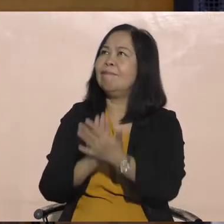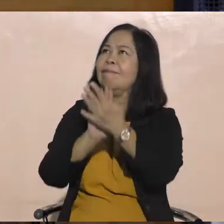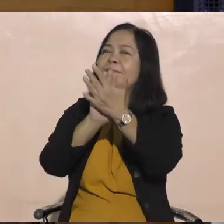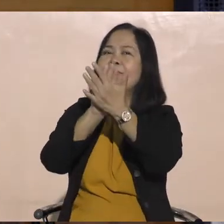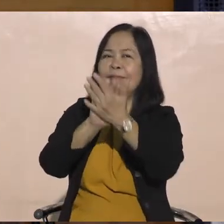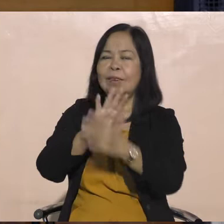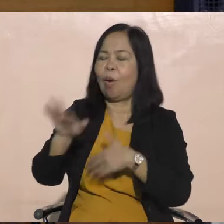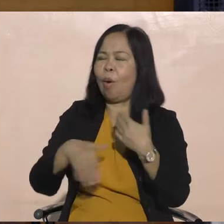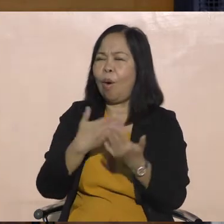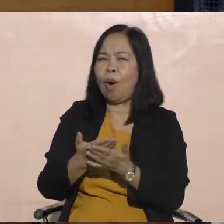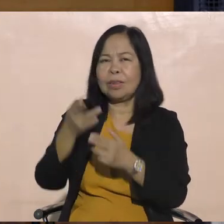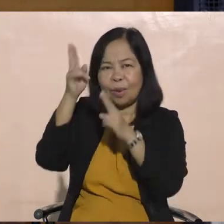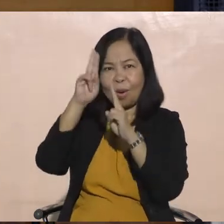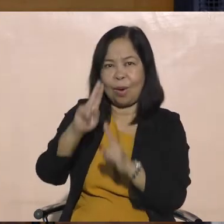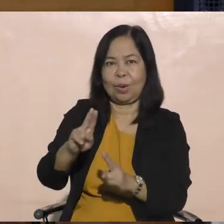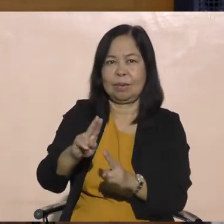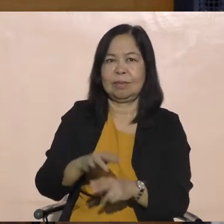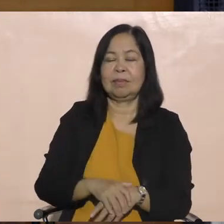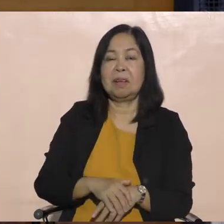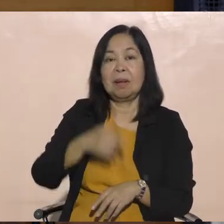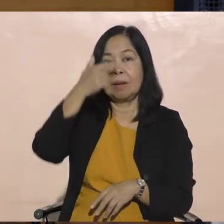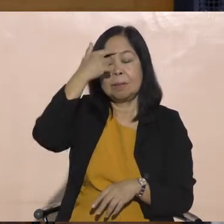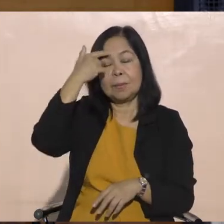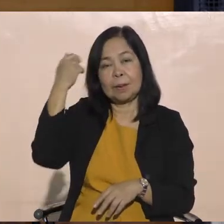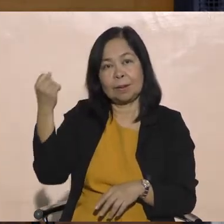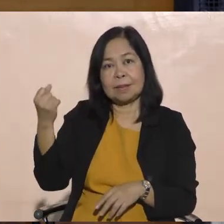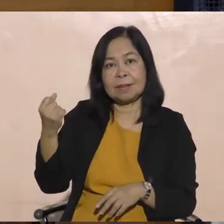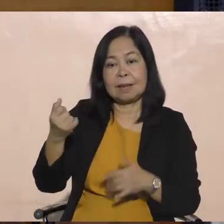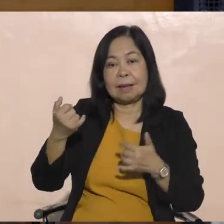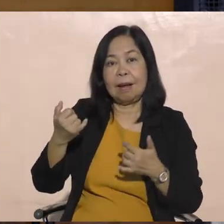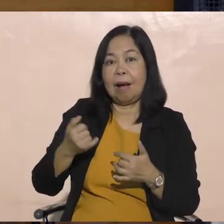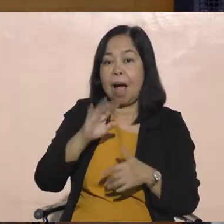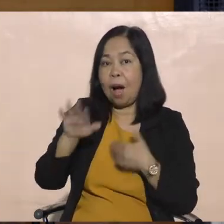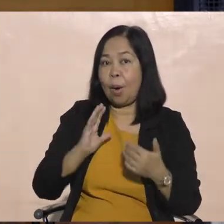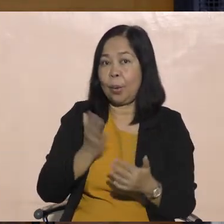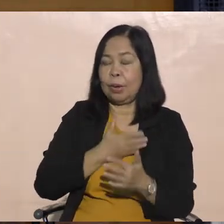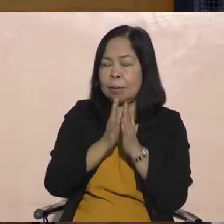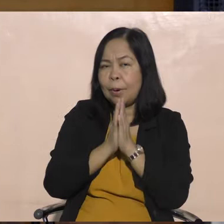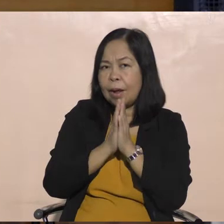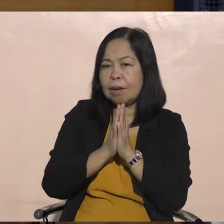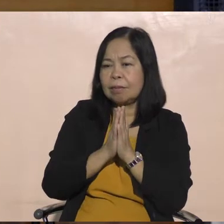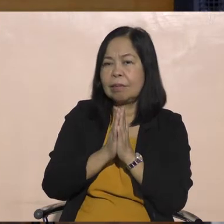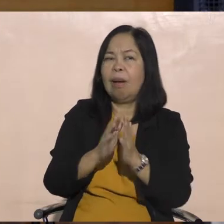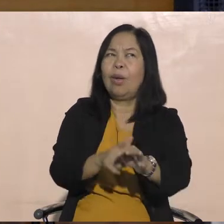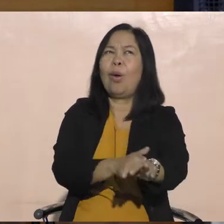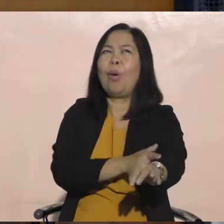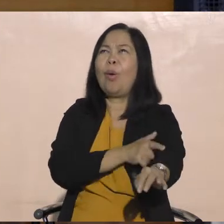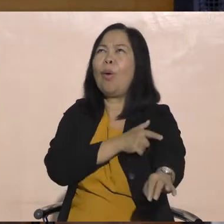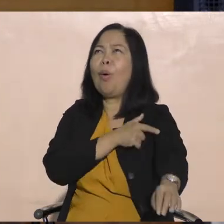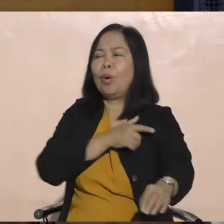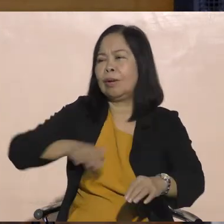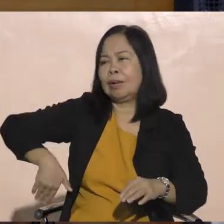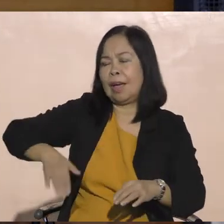divine delays or dugay nga tubag sa Ginoo sa itong mga pag-ampo, mga kaigsunan, Hallelujah. Mutudlo kani nato